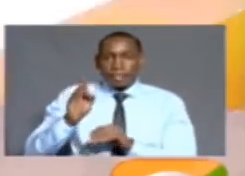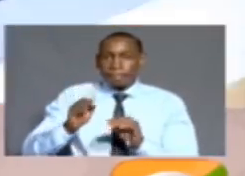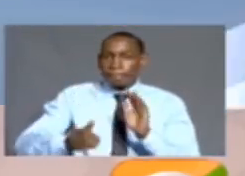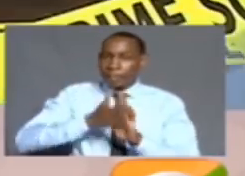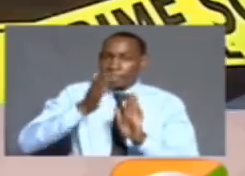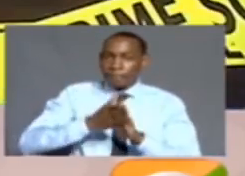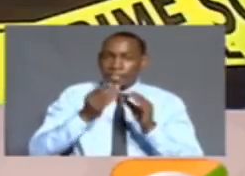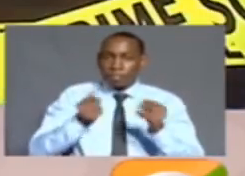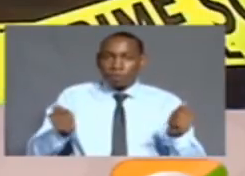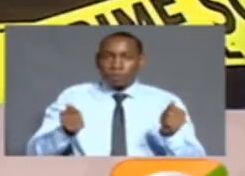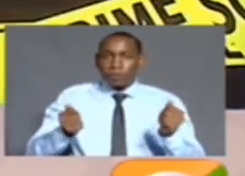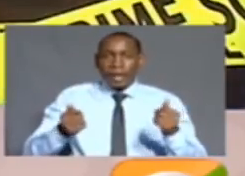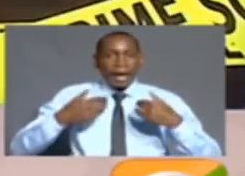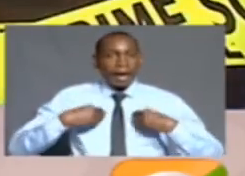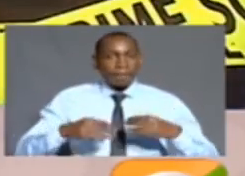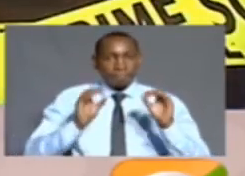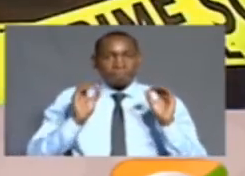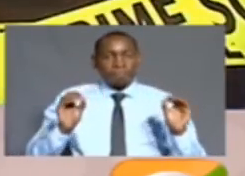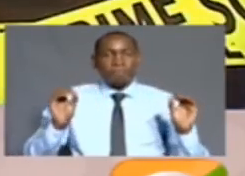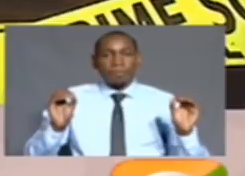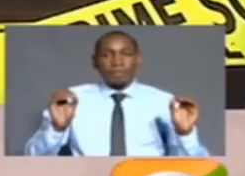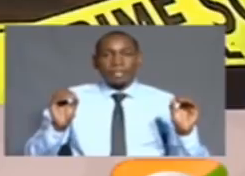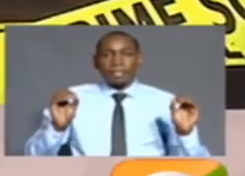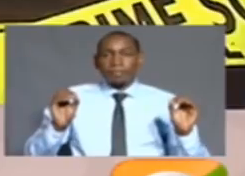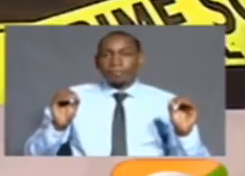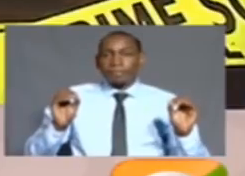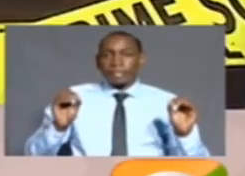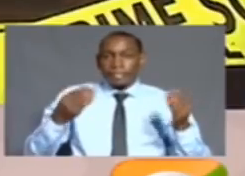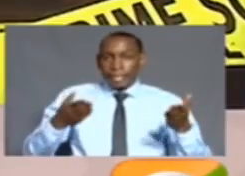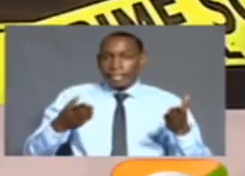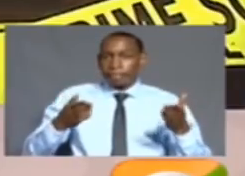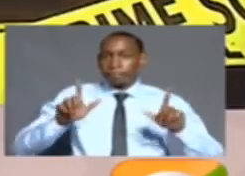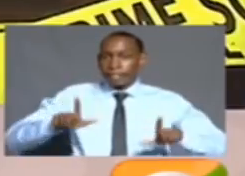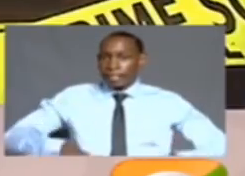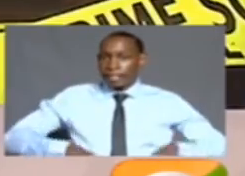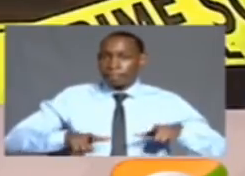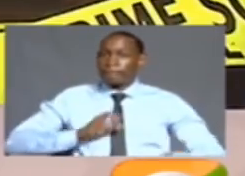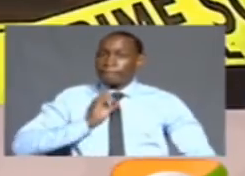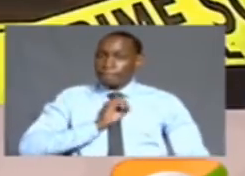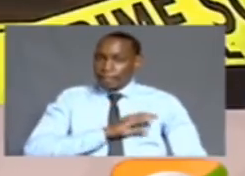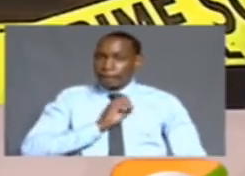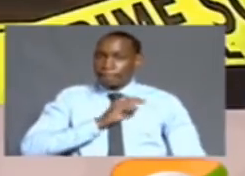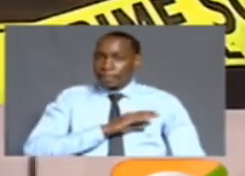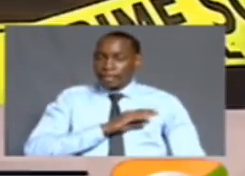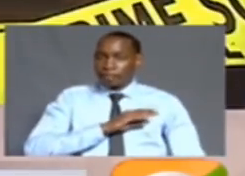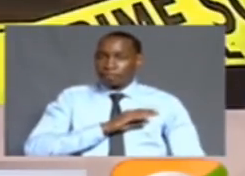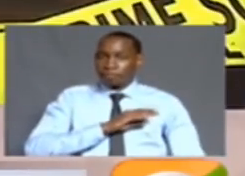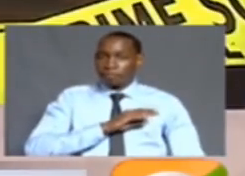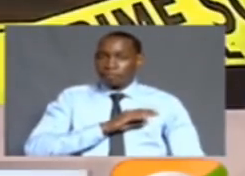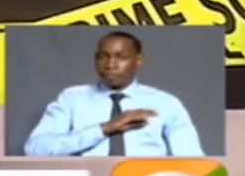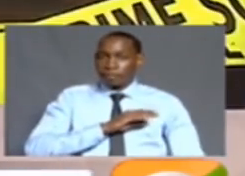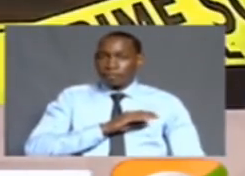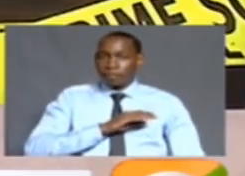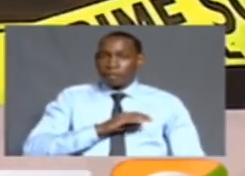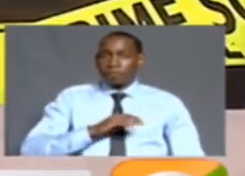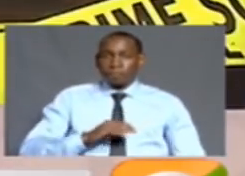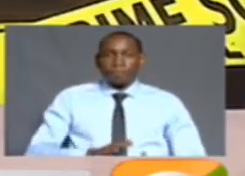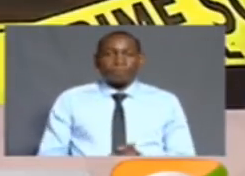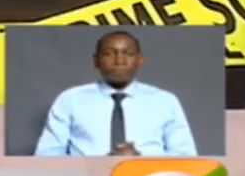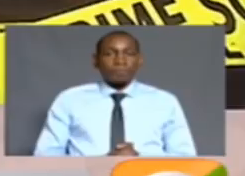solution is not found, as they find their lives in fear, or make that constant